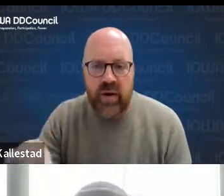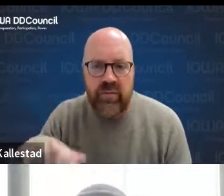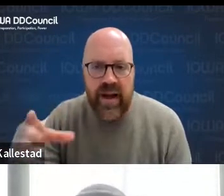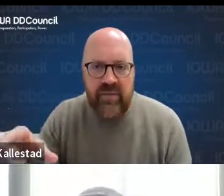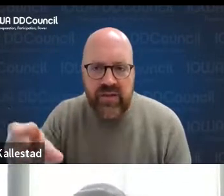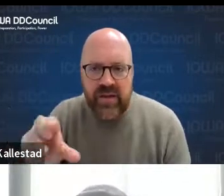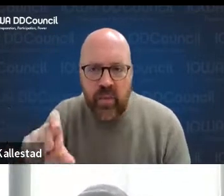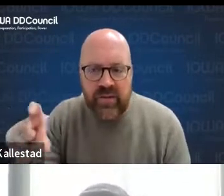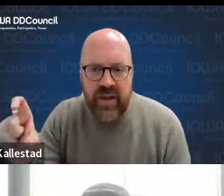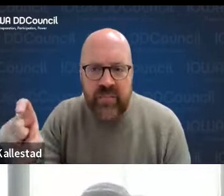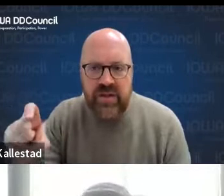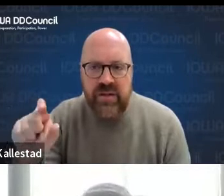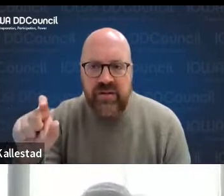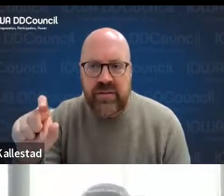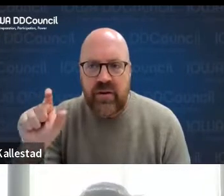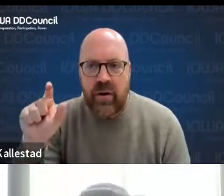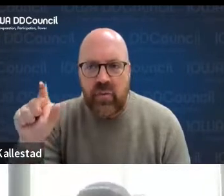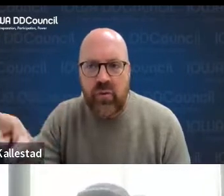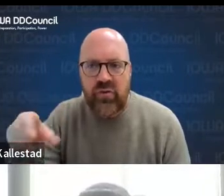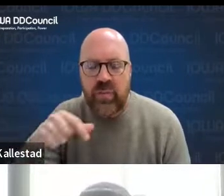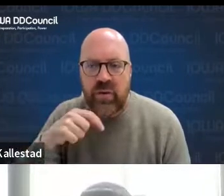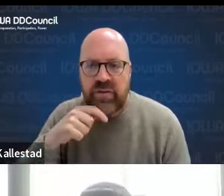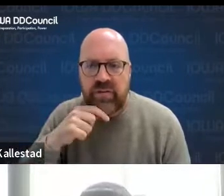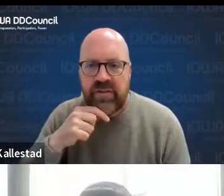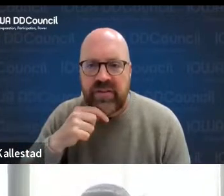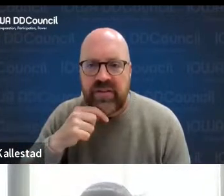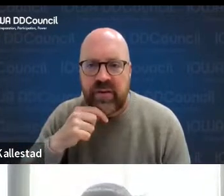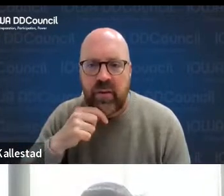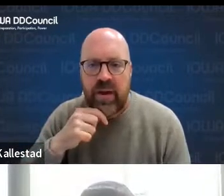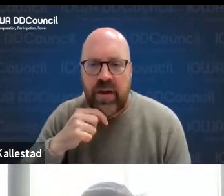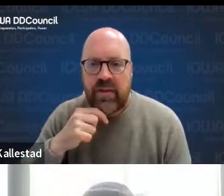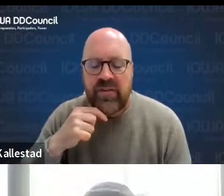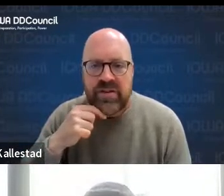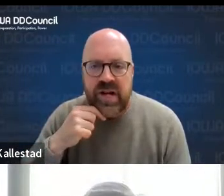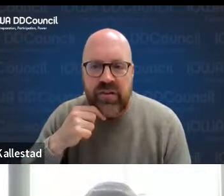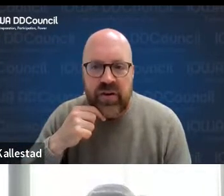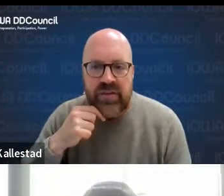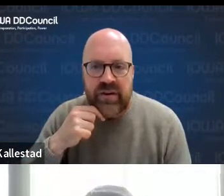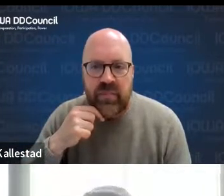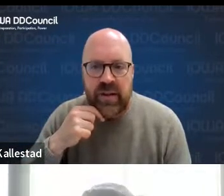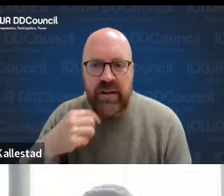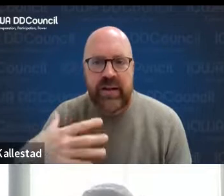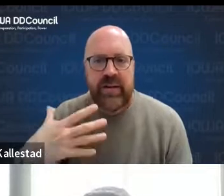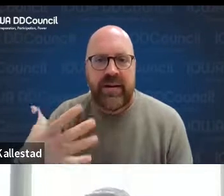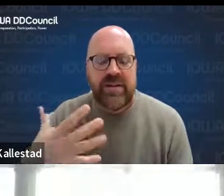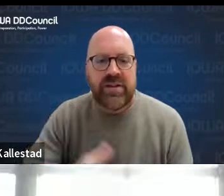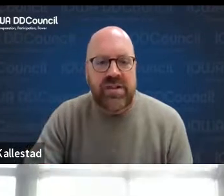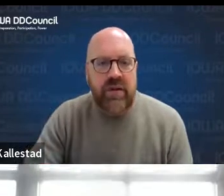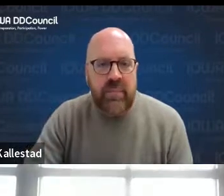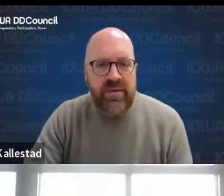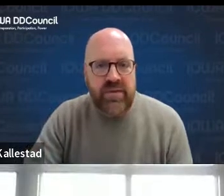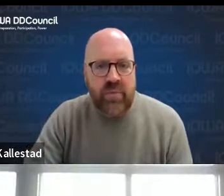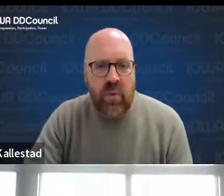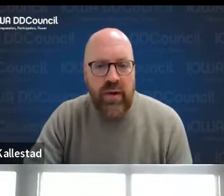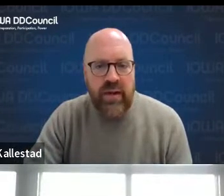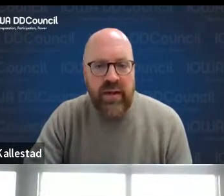live. One of the advocacy points in that budget is that there are rural support services. And so this is a chance for us to even to share